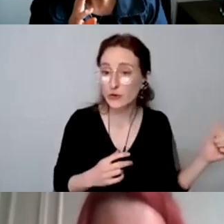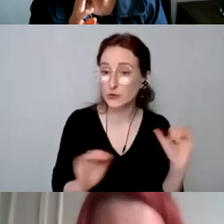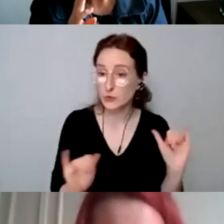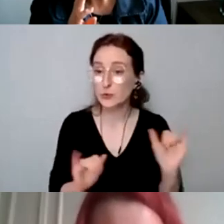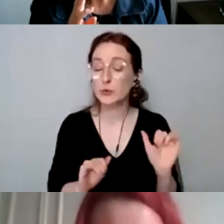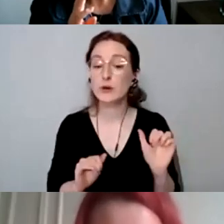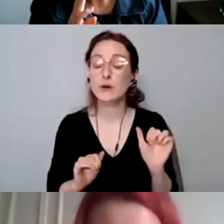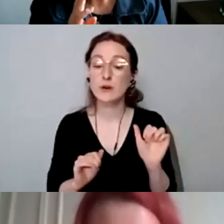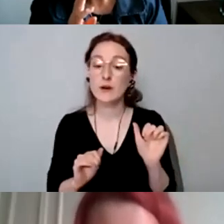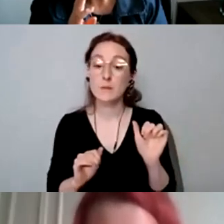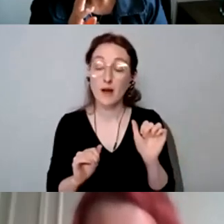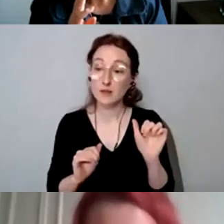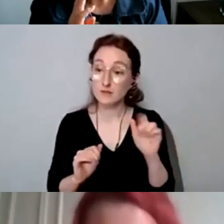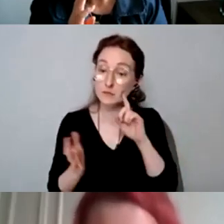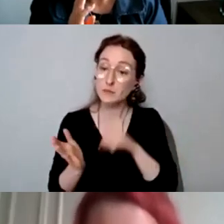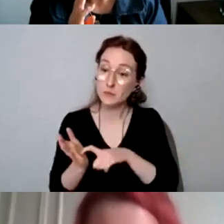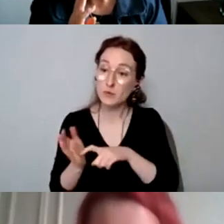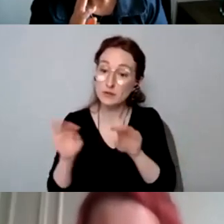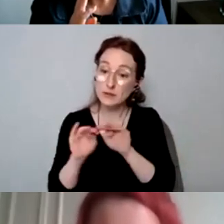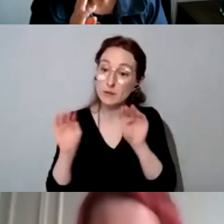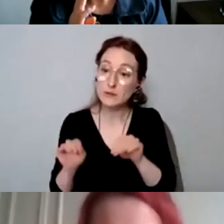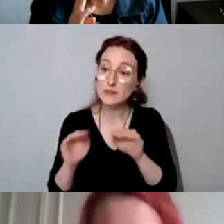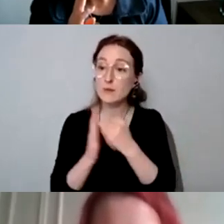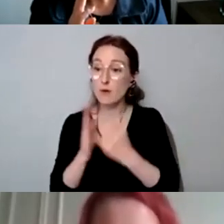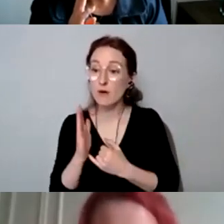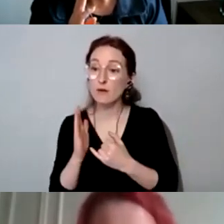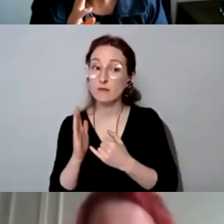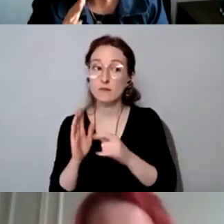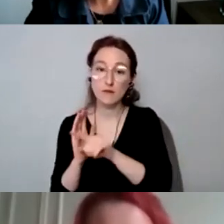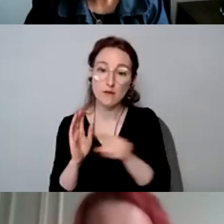There is even inclusion movement among art